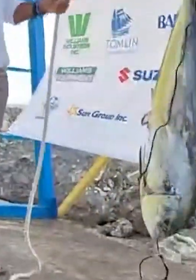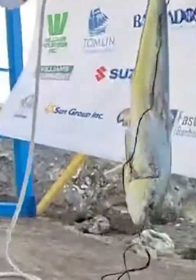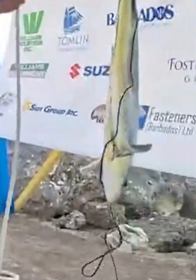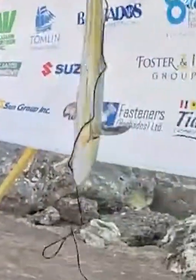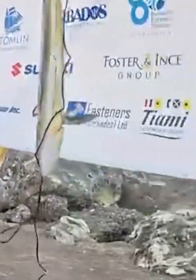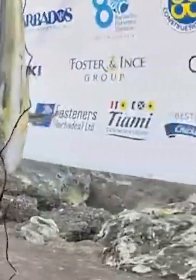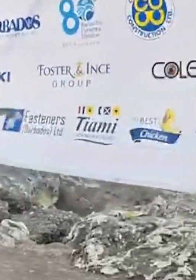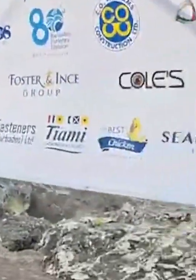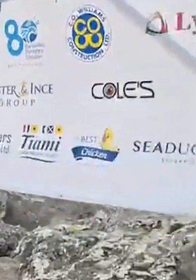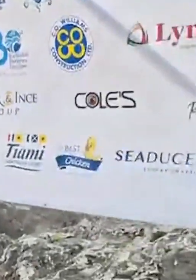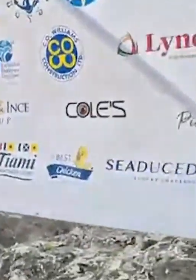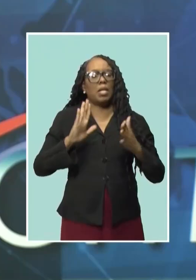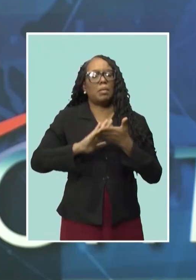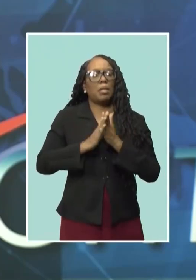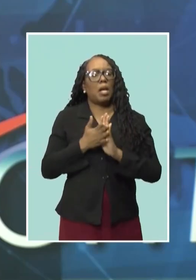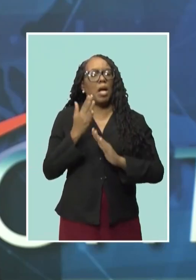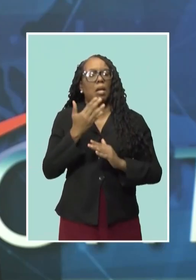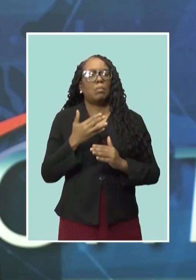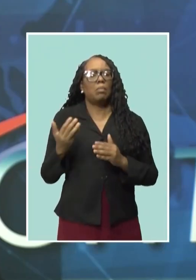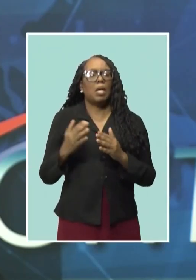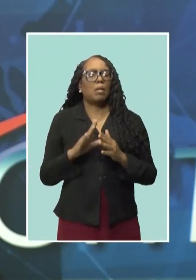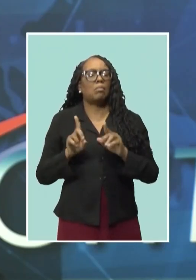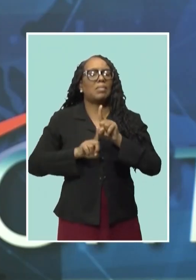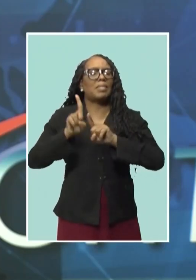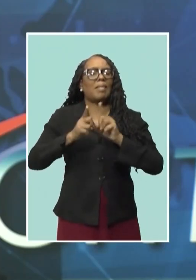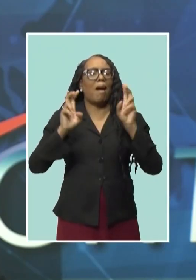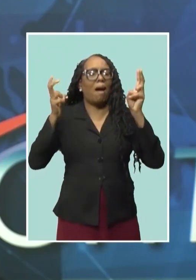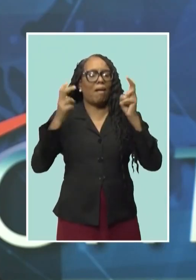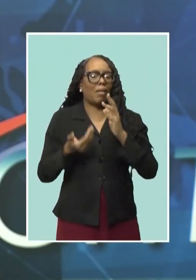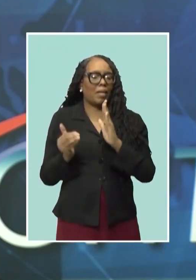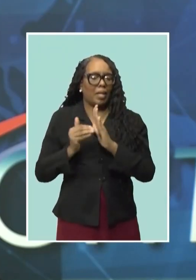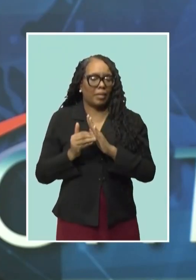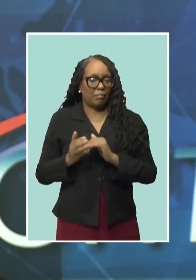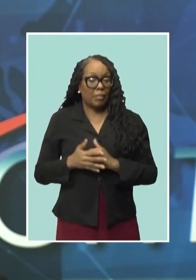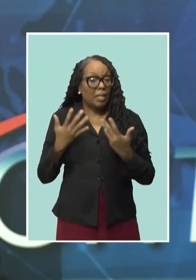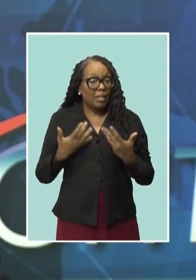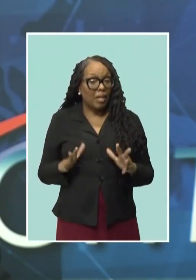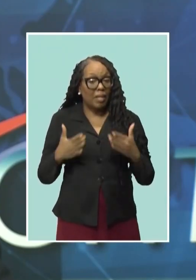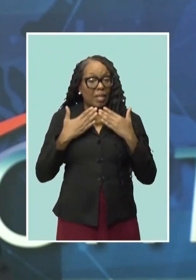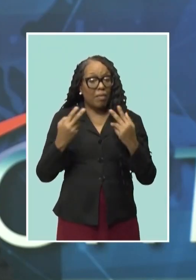competition set for Saturday. Well, that's our time tonight. Thank you for spending it with us.